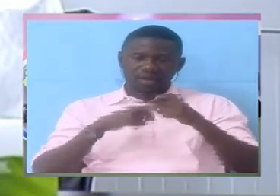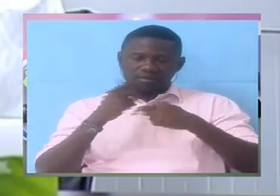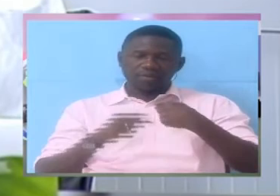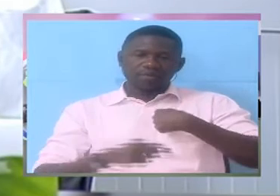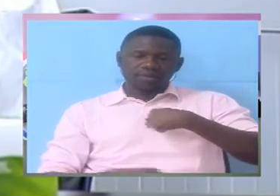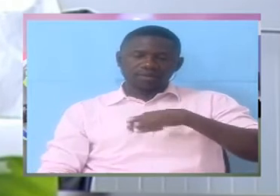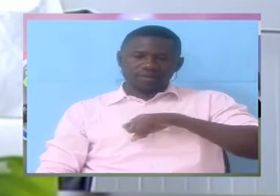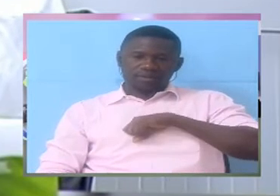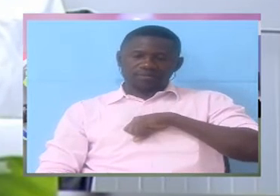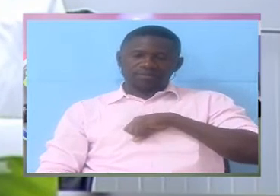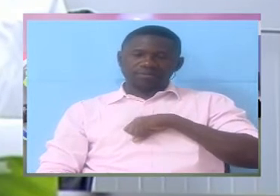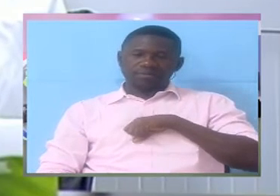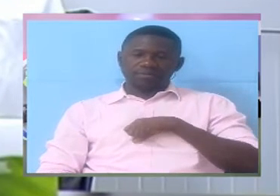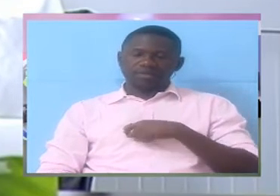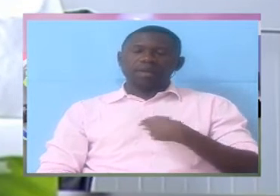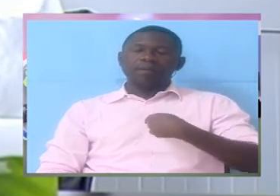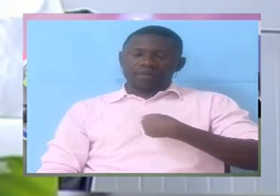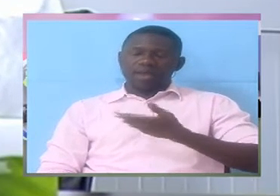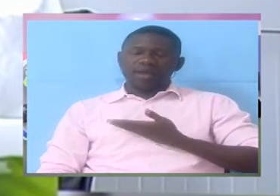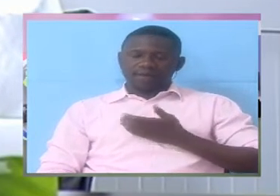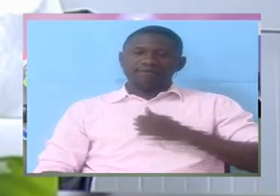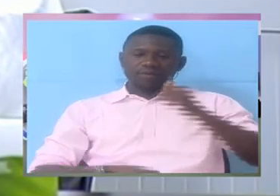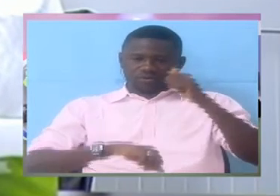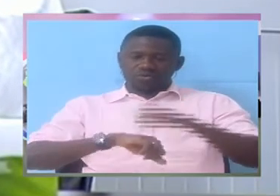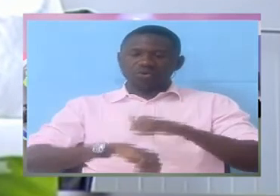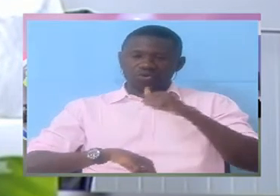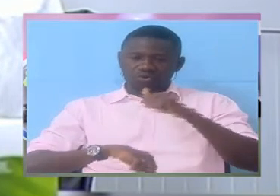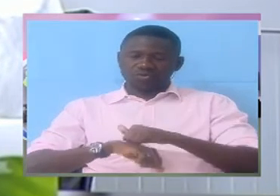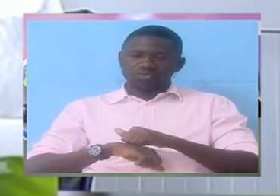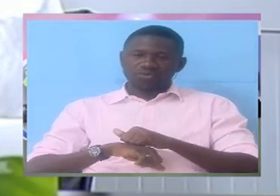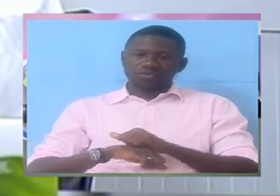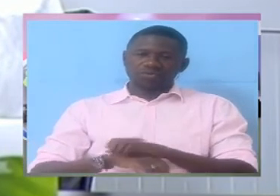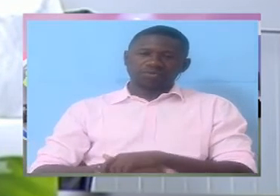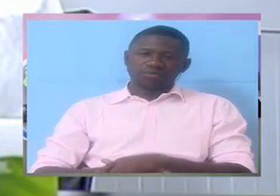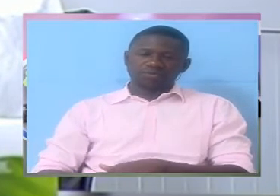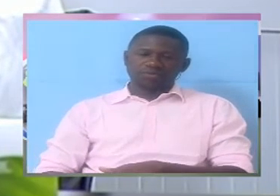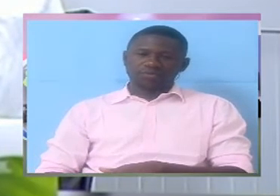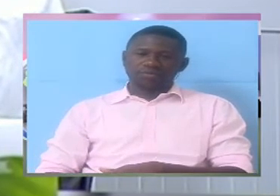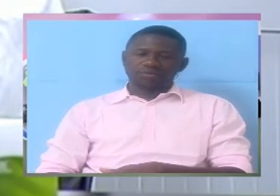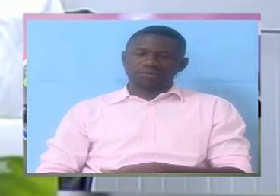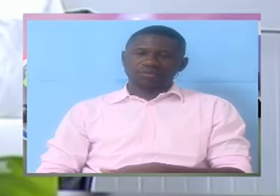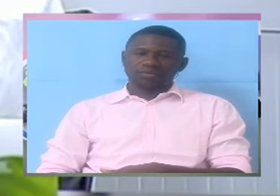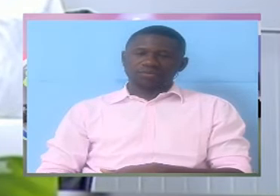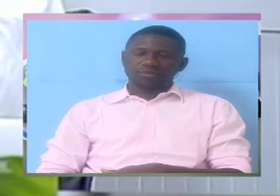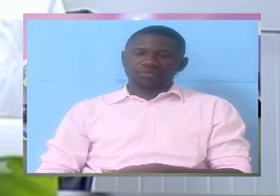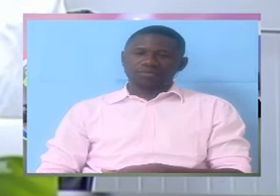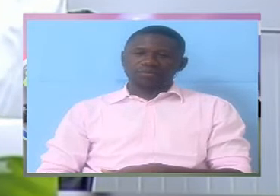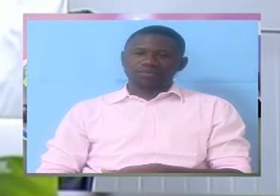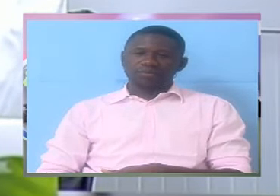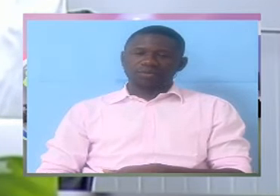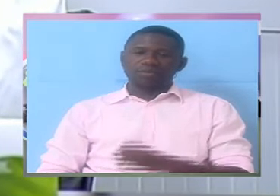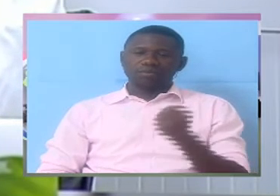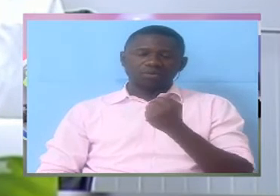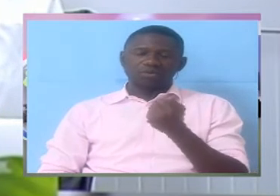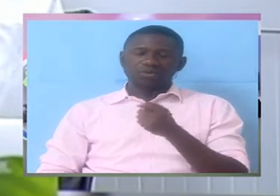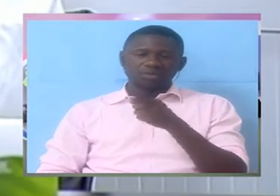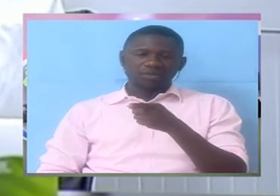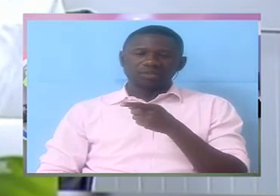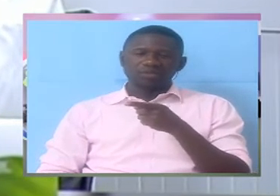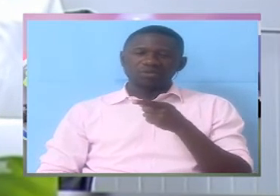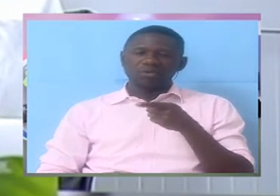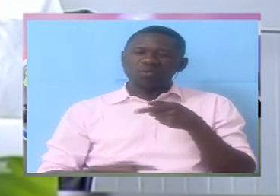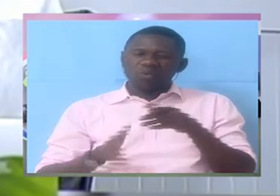I have tortured. Matajire yakele. Because this kind of things in the street, I don't condone